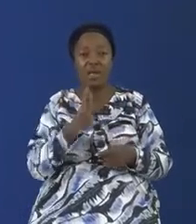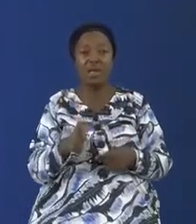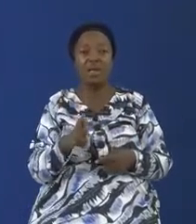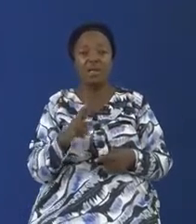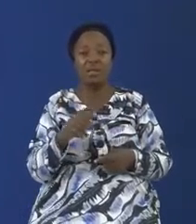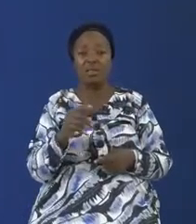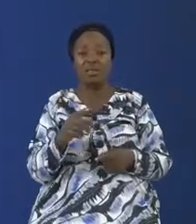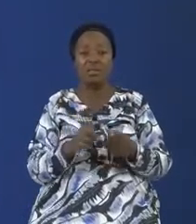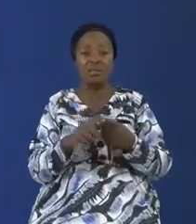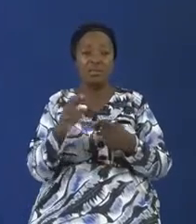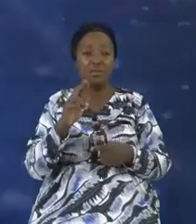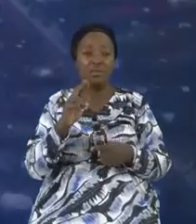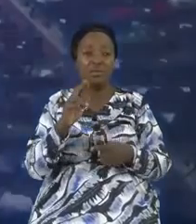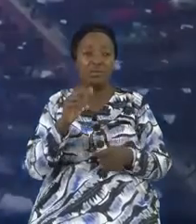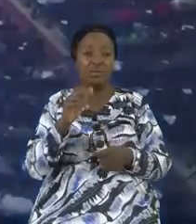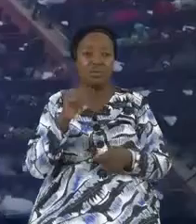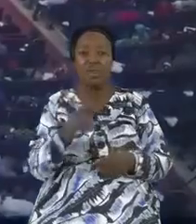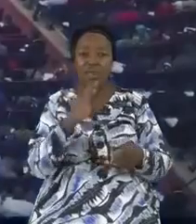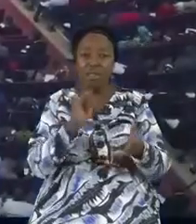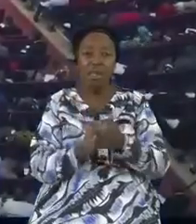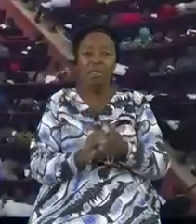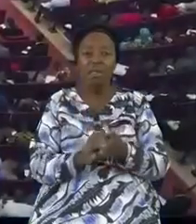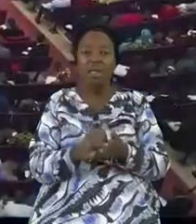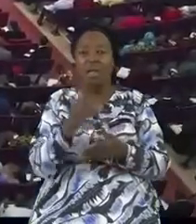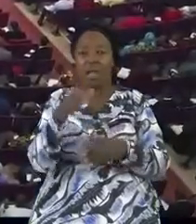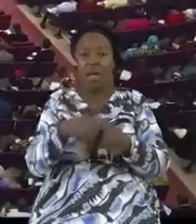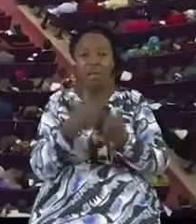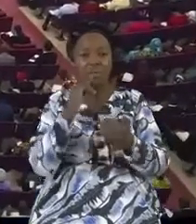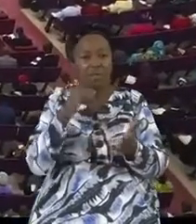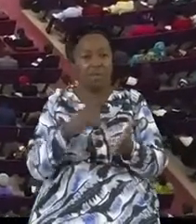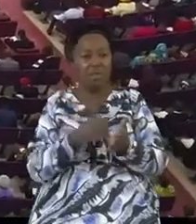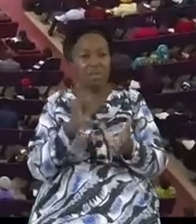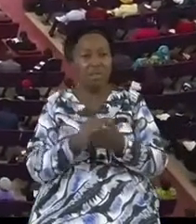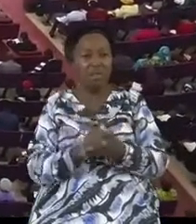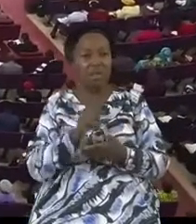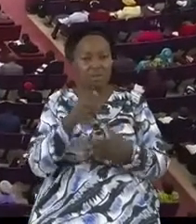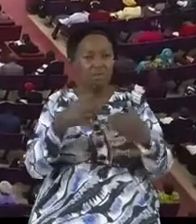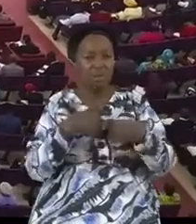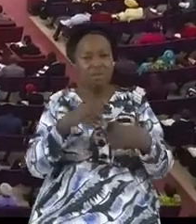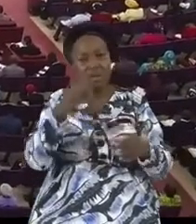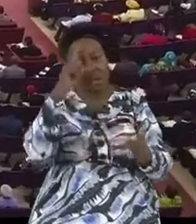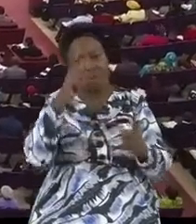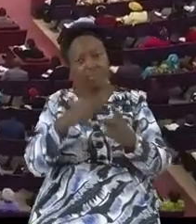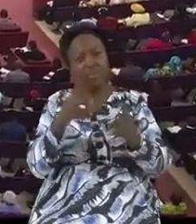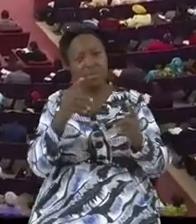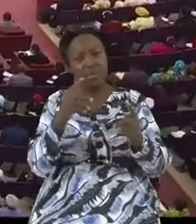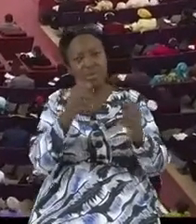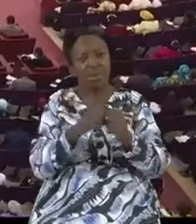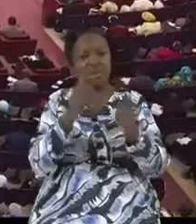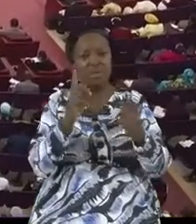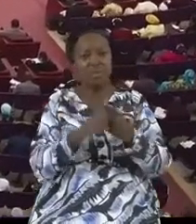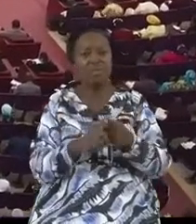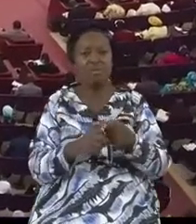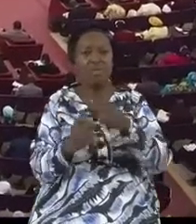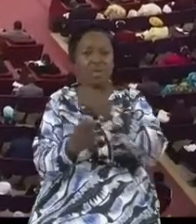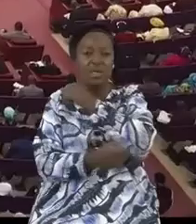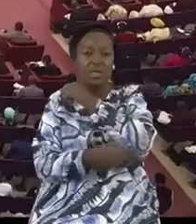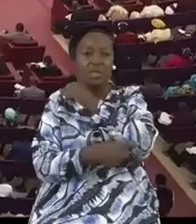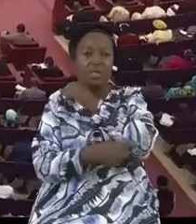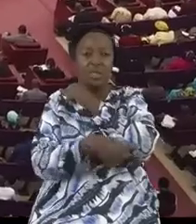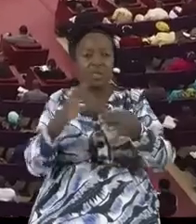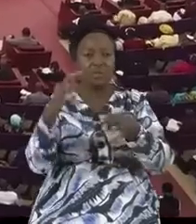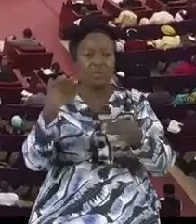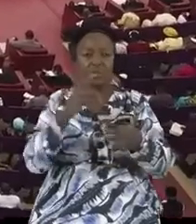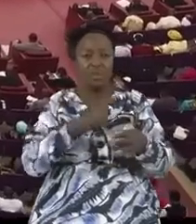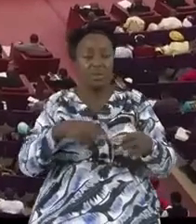have agreed together to tempt the Spirit of the Lord? Behold, the feet